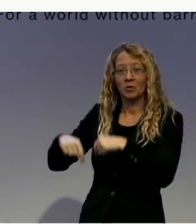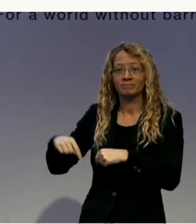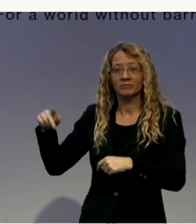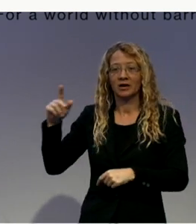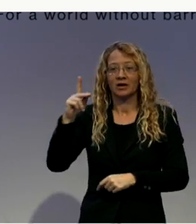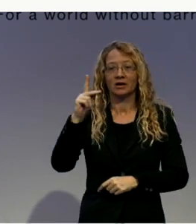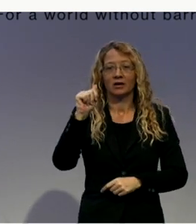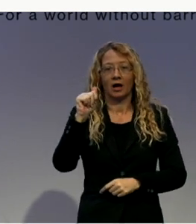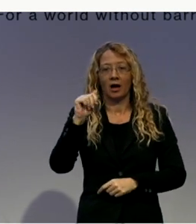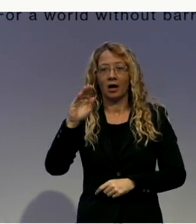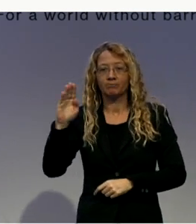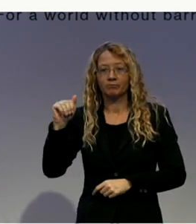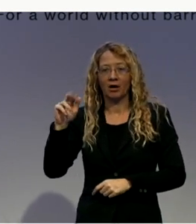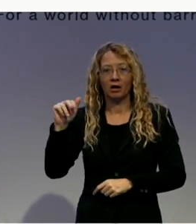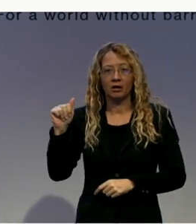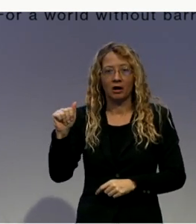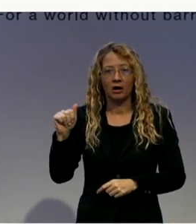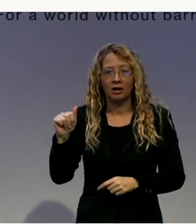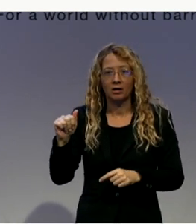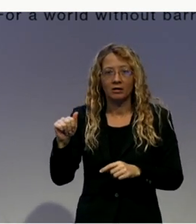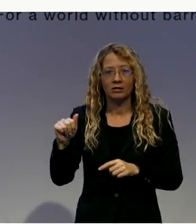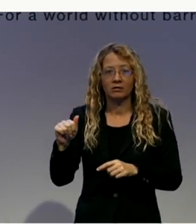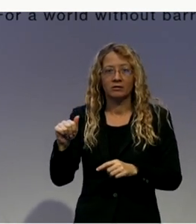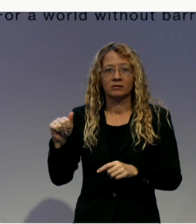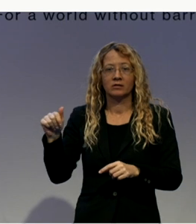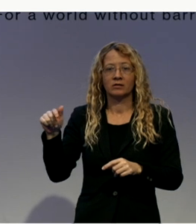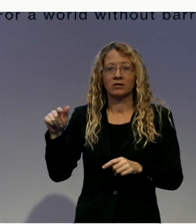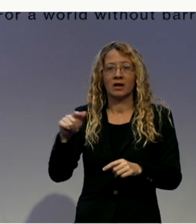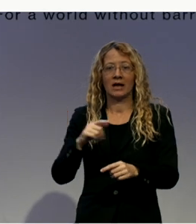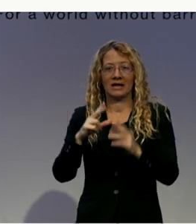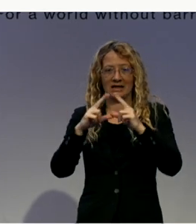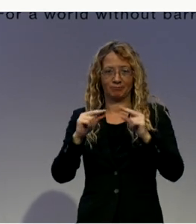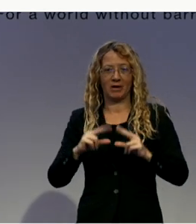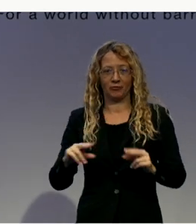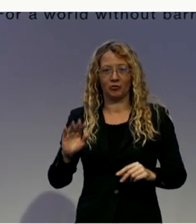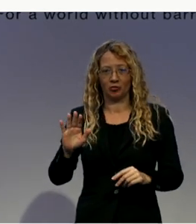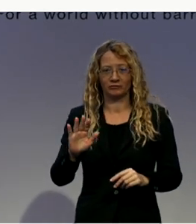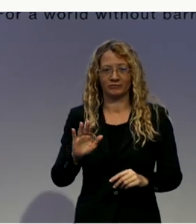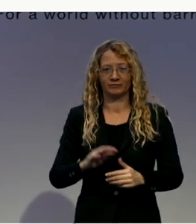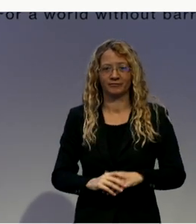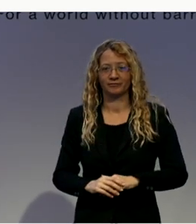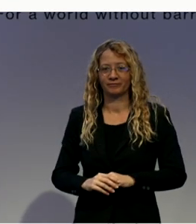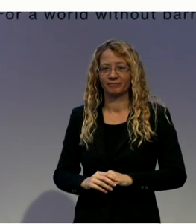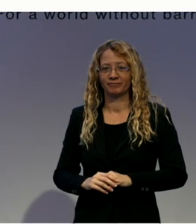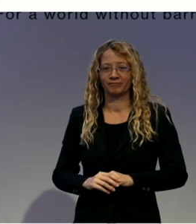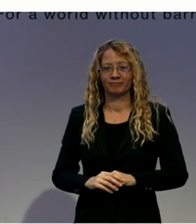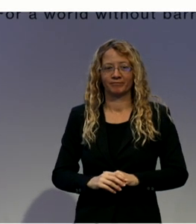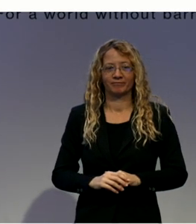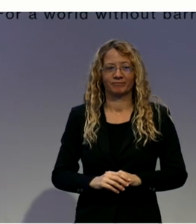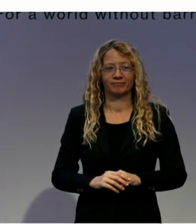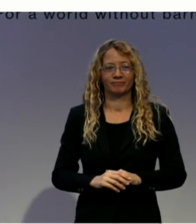Forum of the Handicapped from Lebanon. Nawaf will share with us their holistic